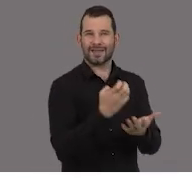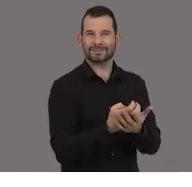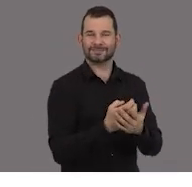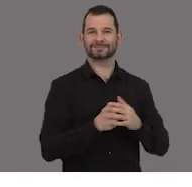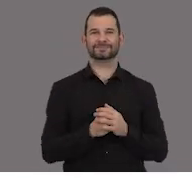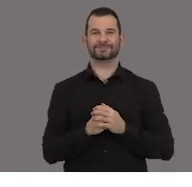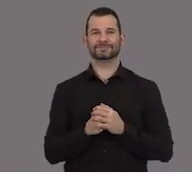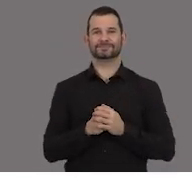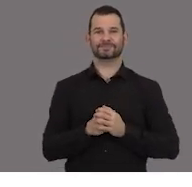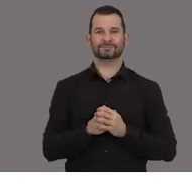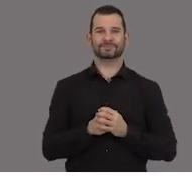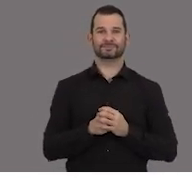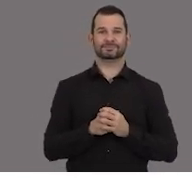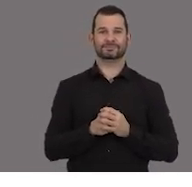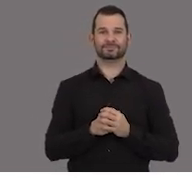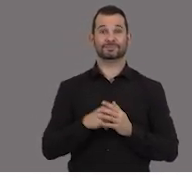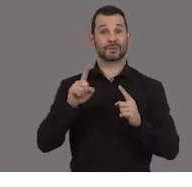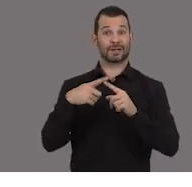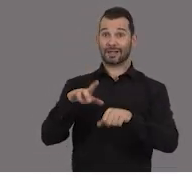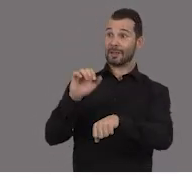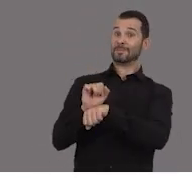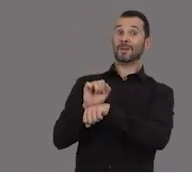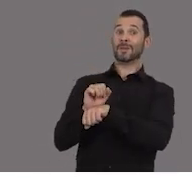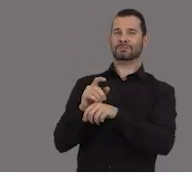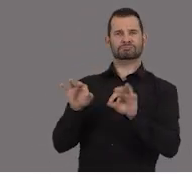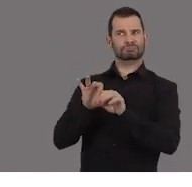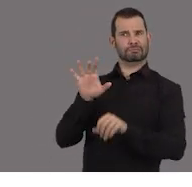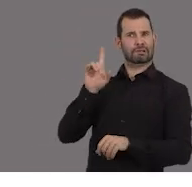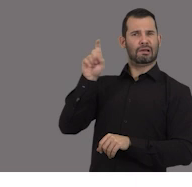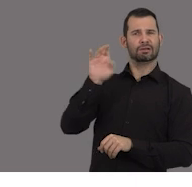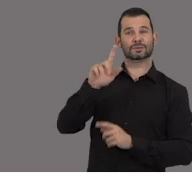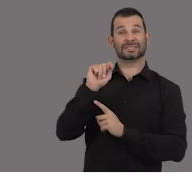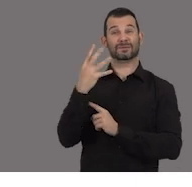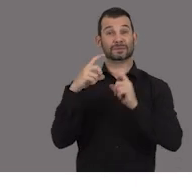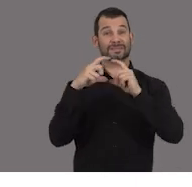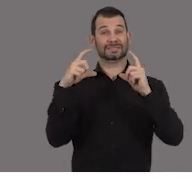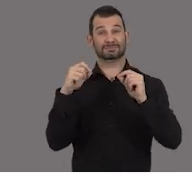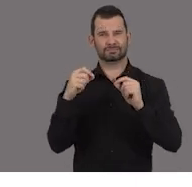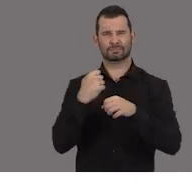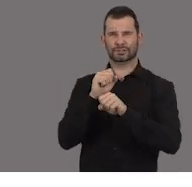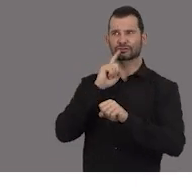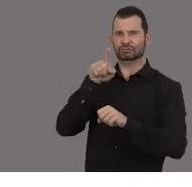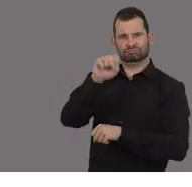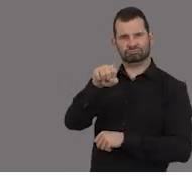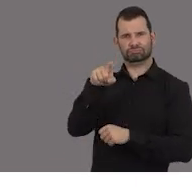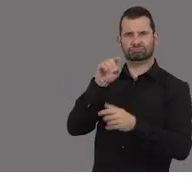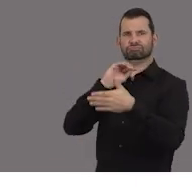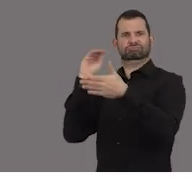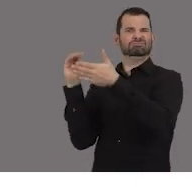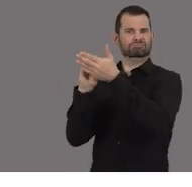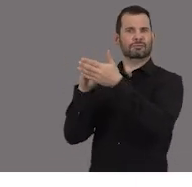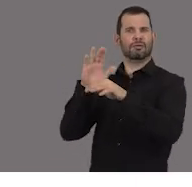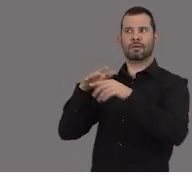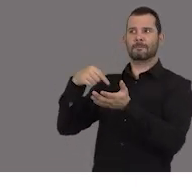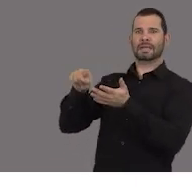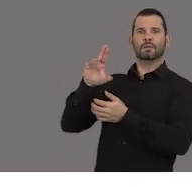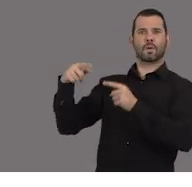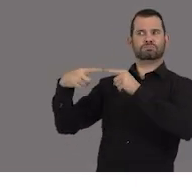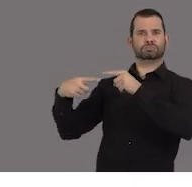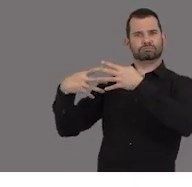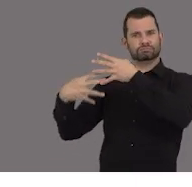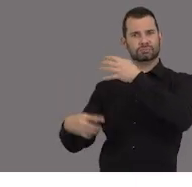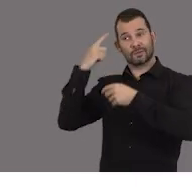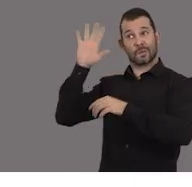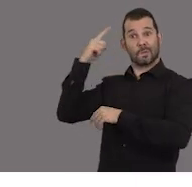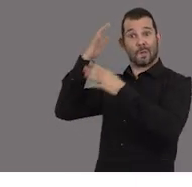Know how to avoid the underground economy. When you are employed, ask for your T4 slip and make sure you're